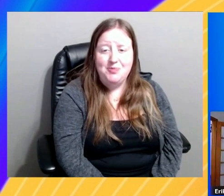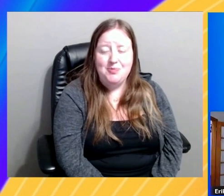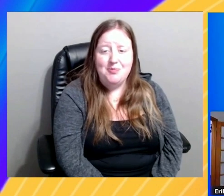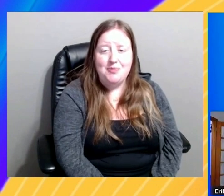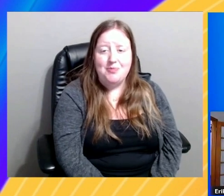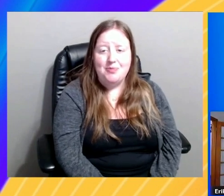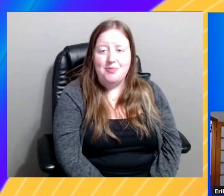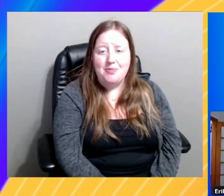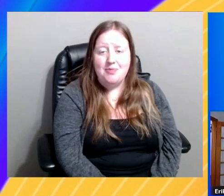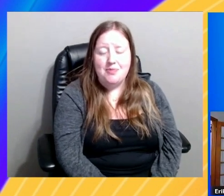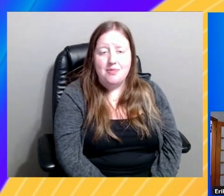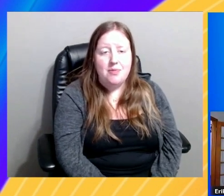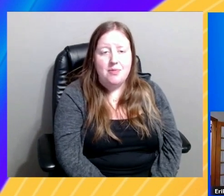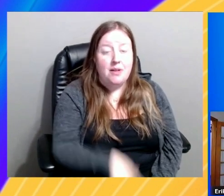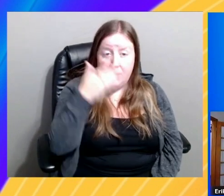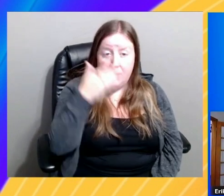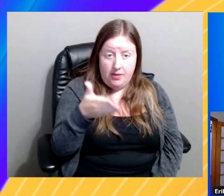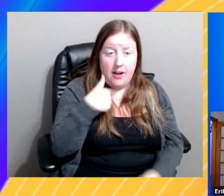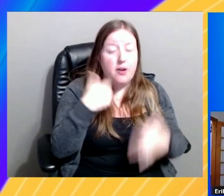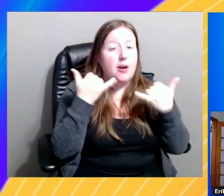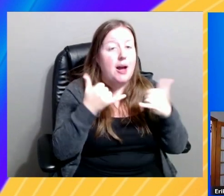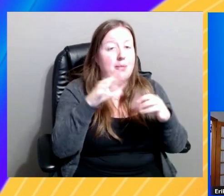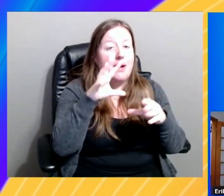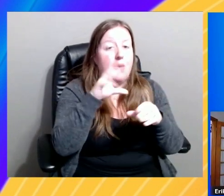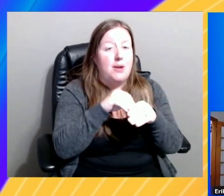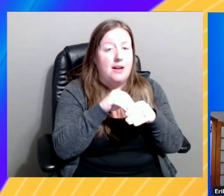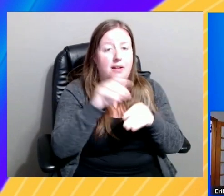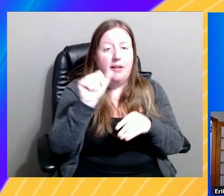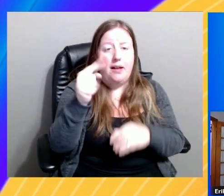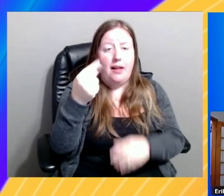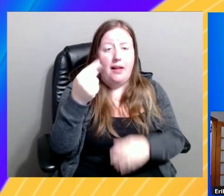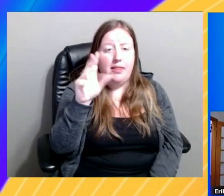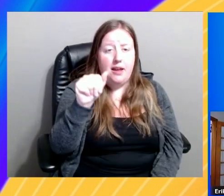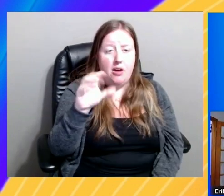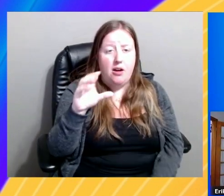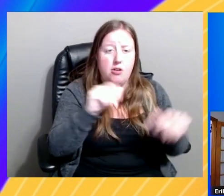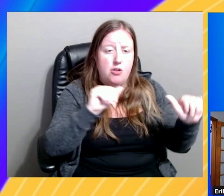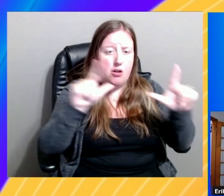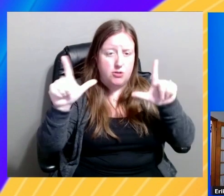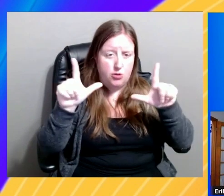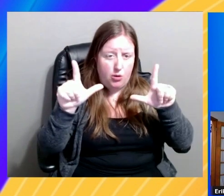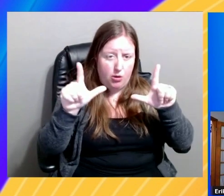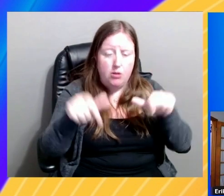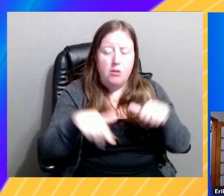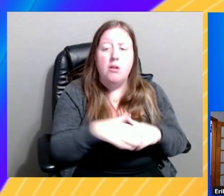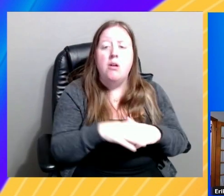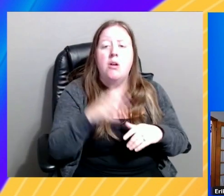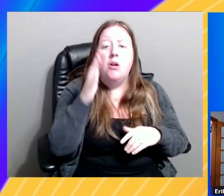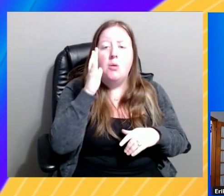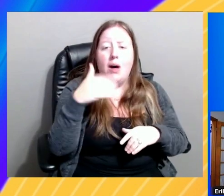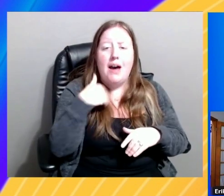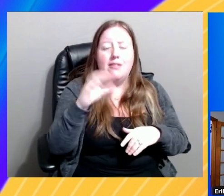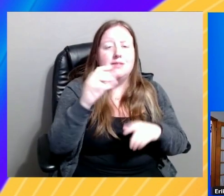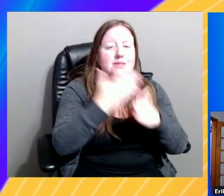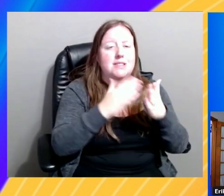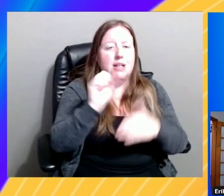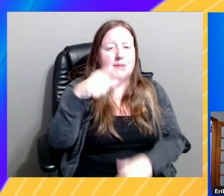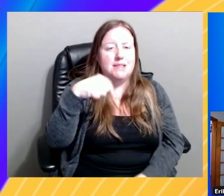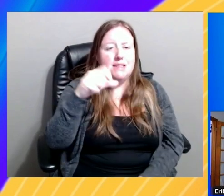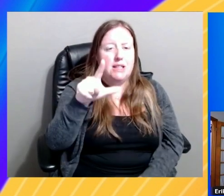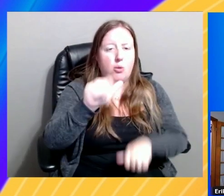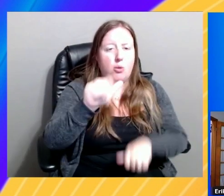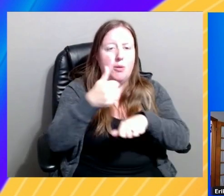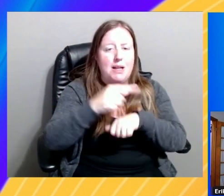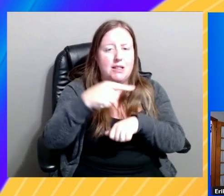And over here, I'm now in the Athena console, where we can go ahead and perform some of those SQL-based queries against that S3